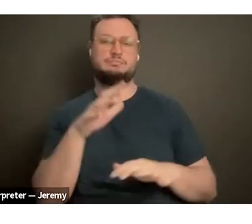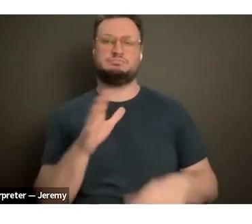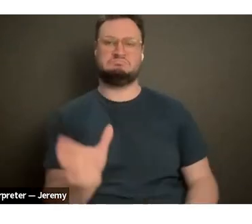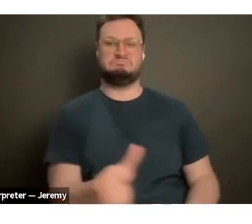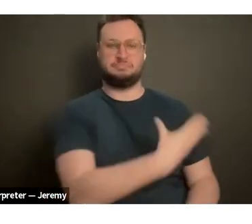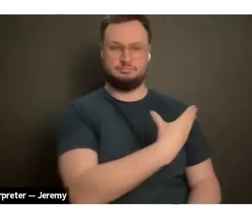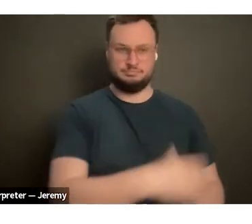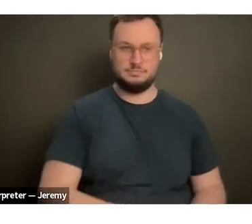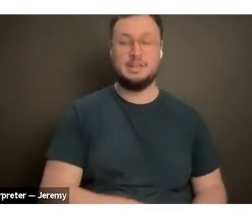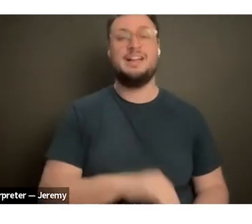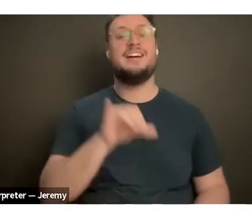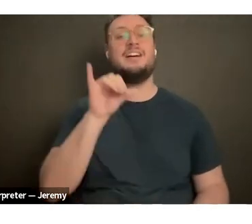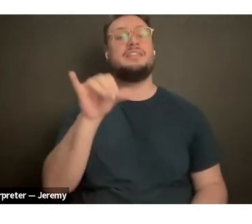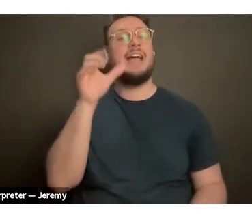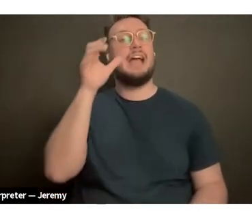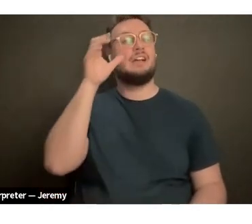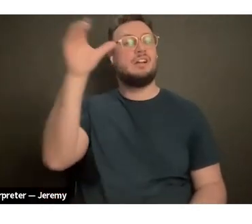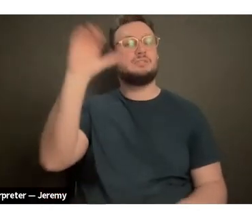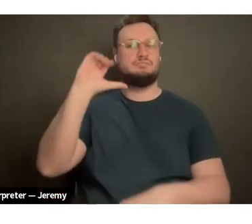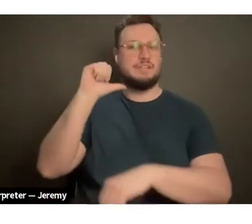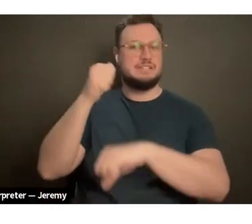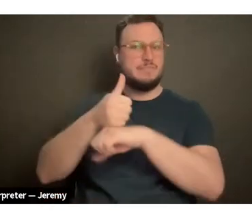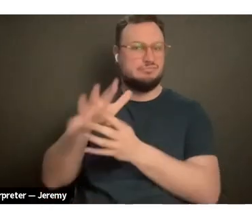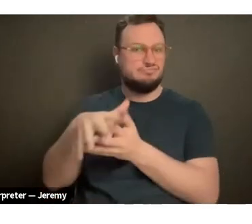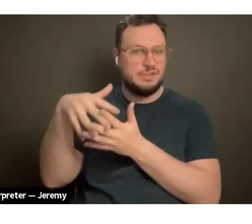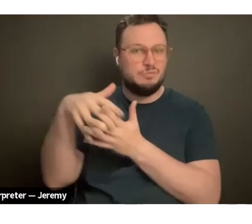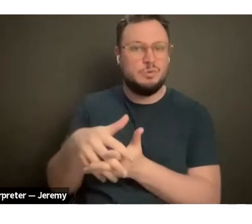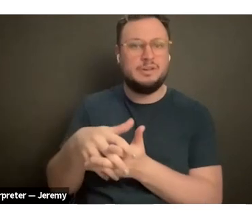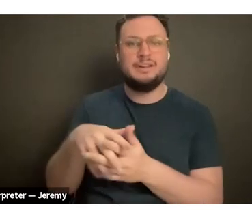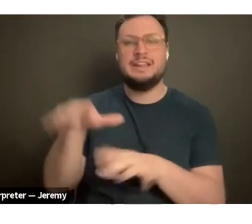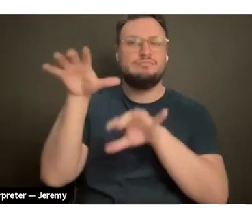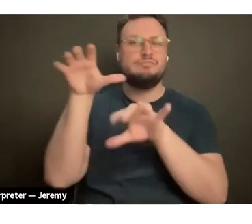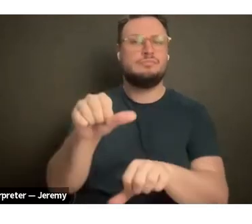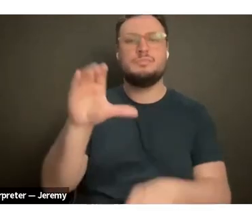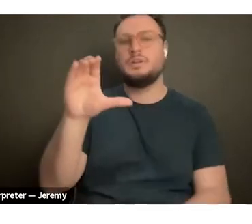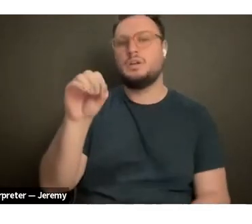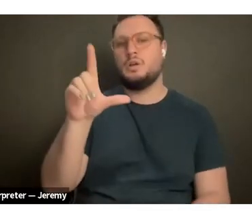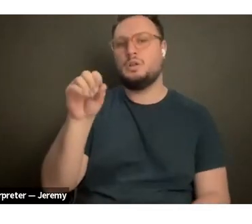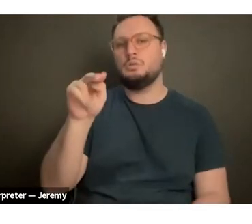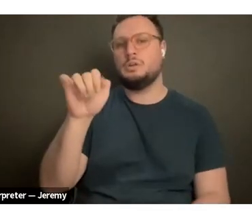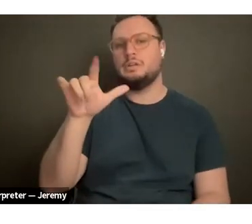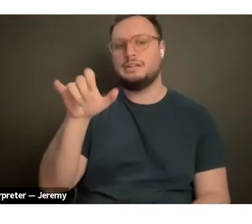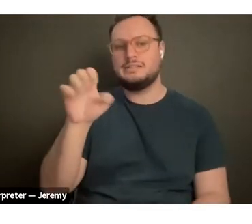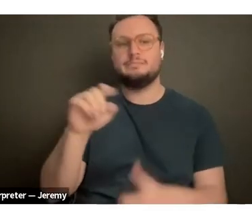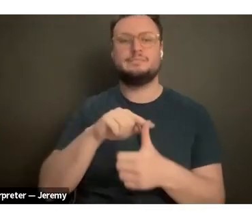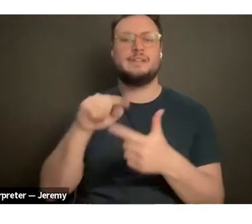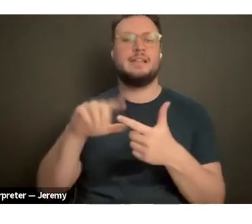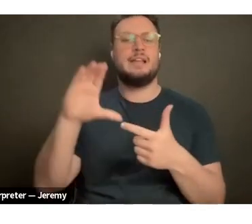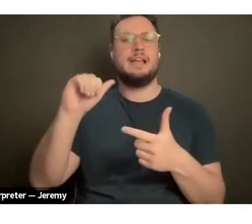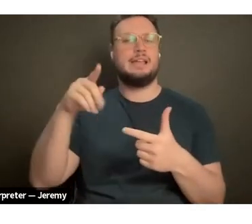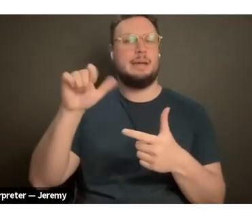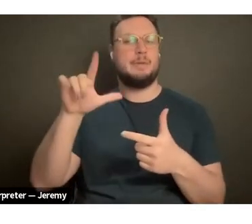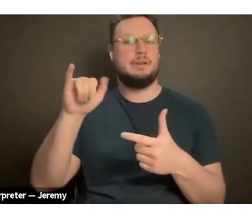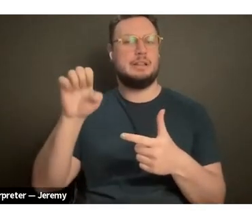misogyny, colonialism, imperialism, and capitalism. This systemic oppression